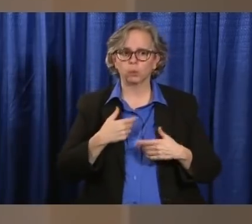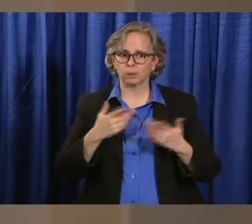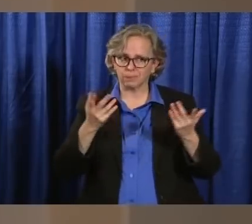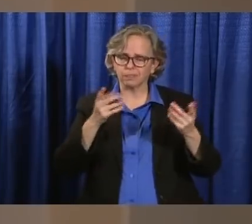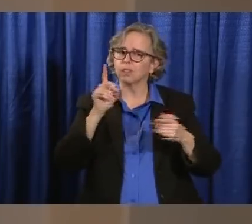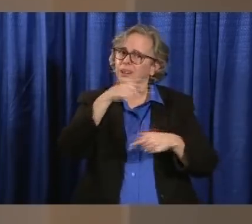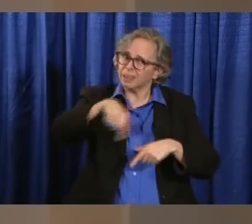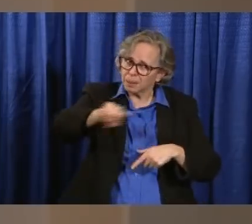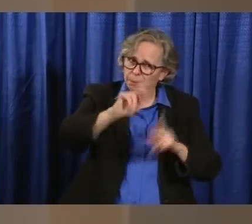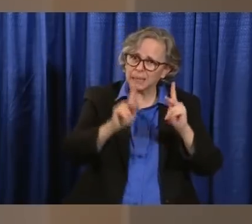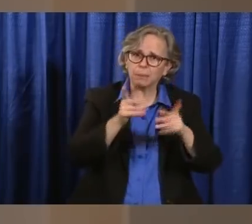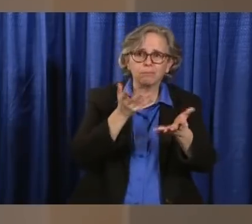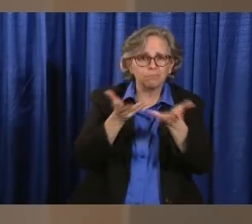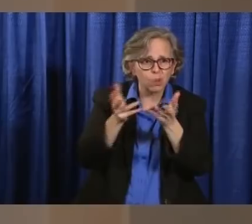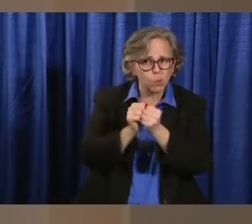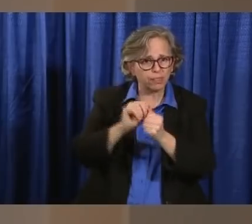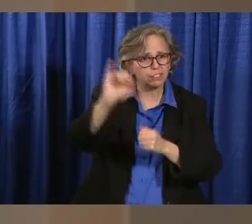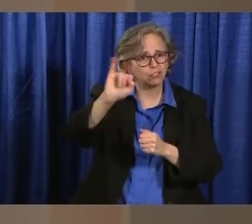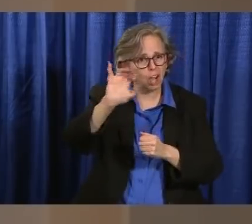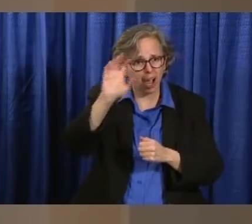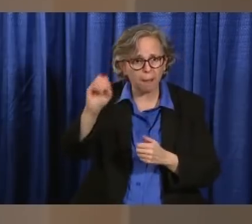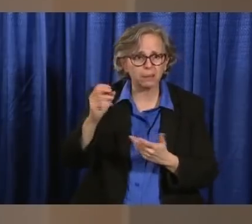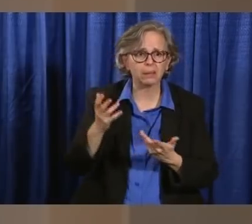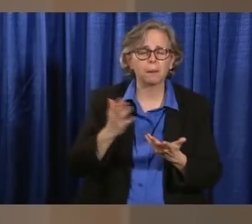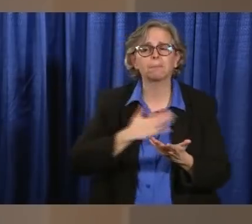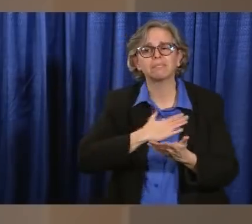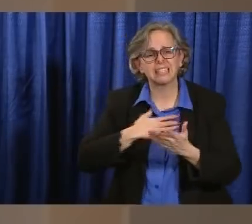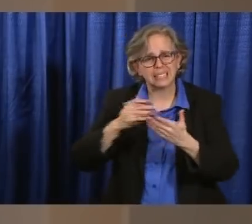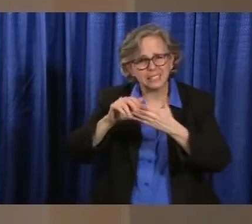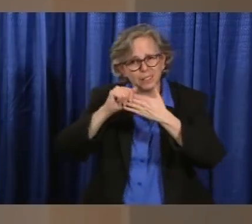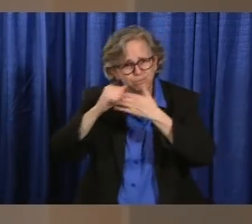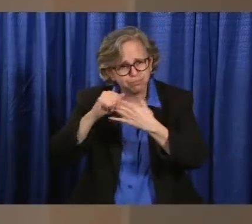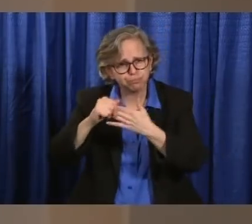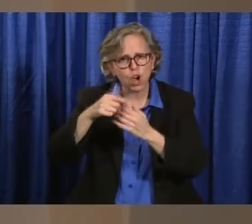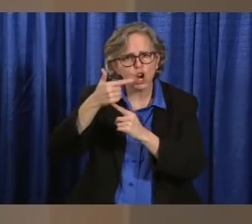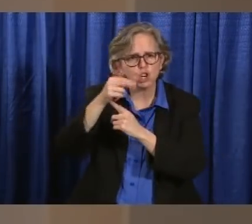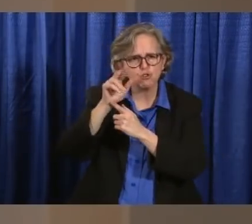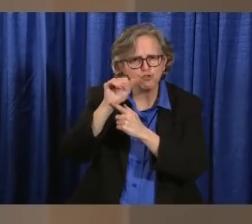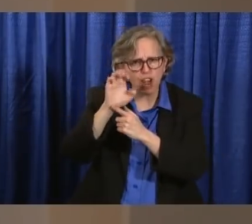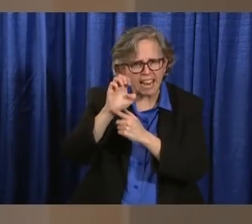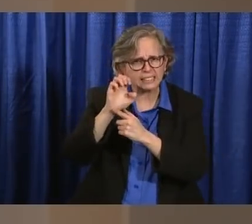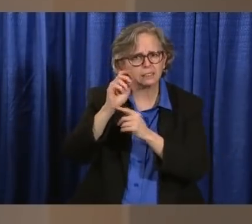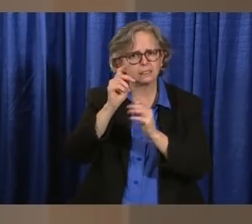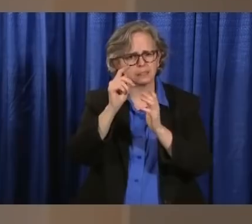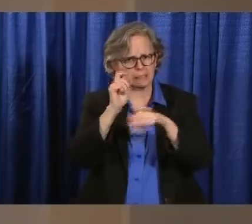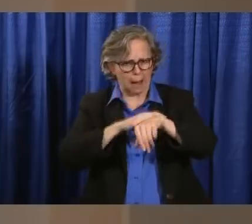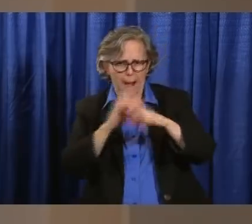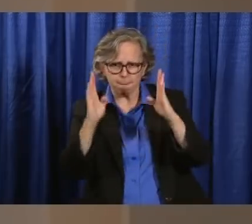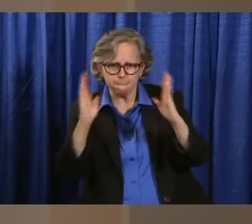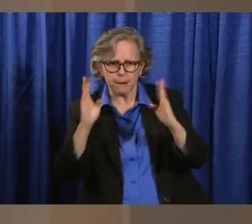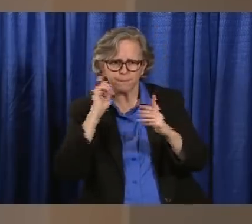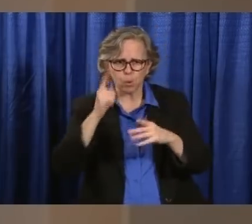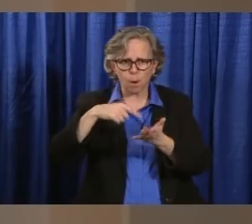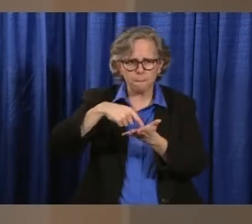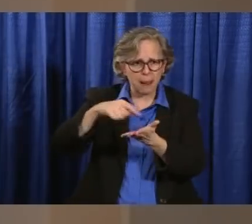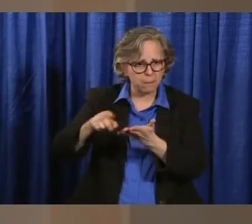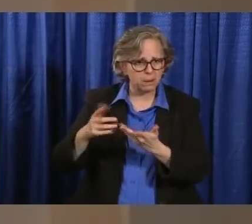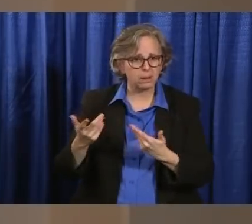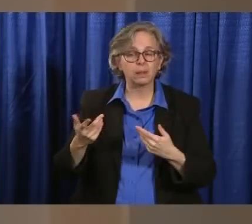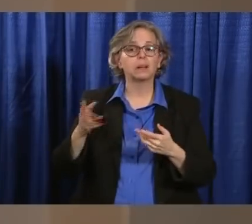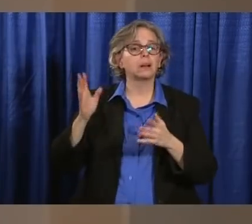businesses, the actions that we took on evictions and mortgage relief, all of those are